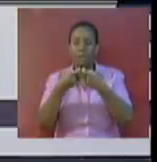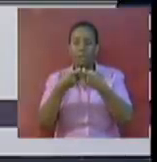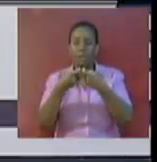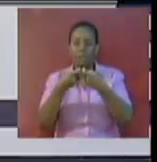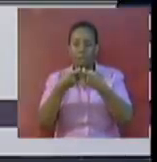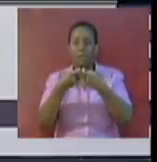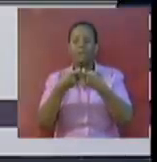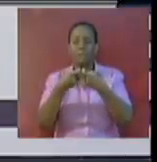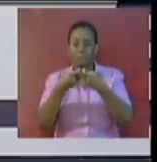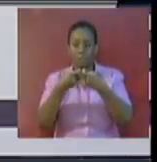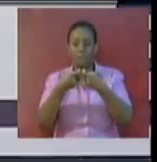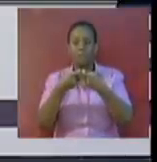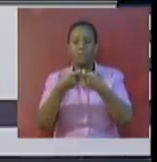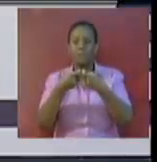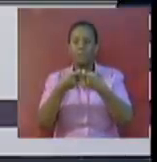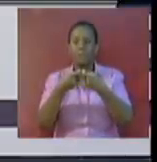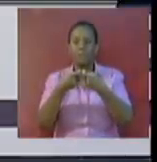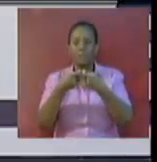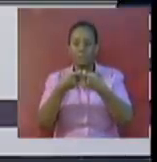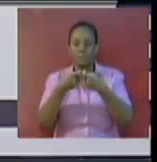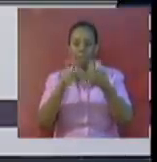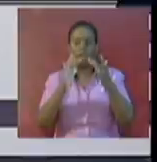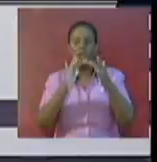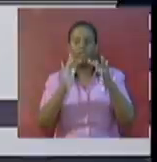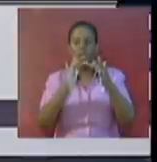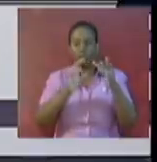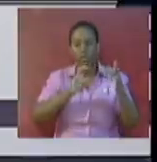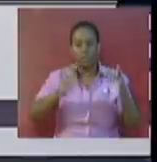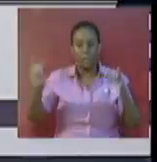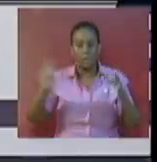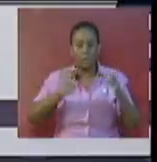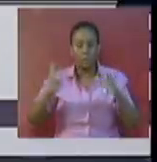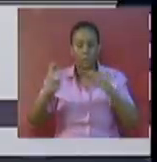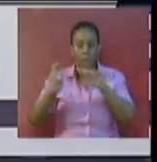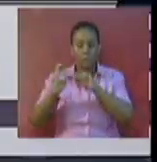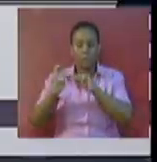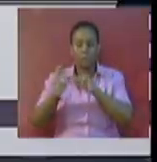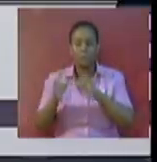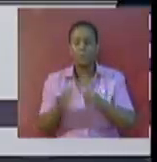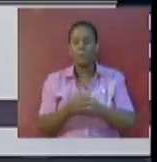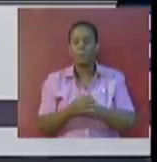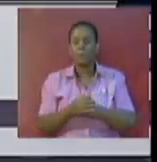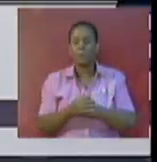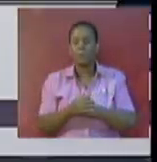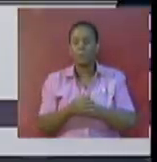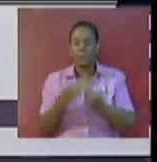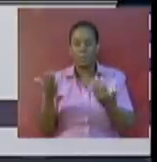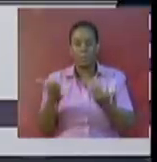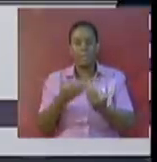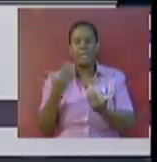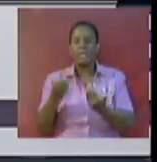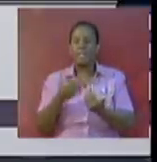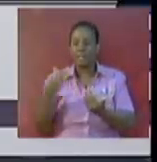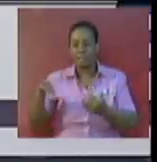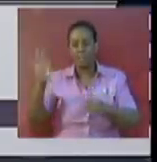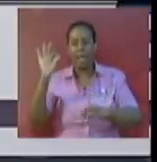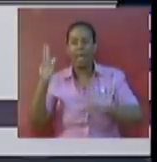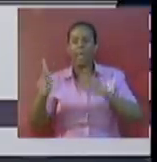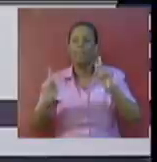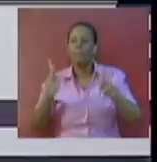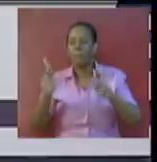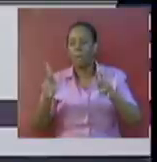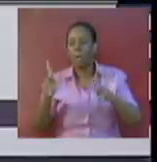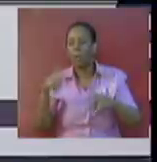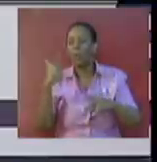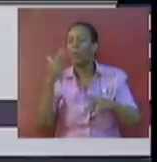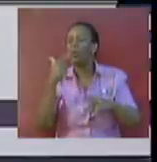and transfer. So we'll be able to transfer data a lot more expeditiously from the county level up to the epidemiology division level